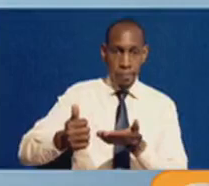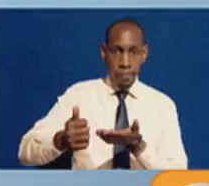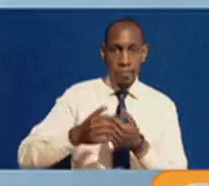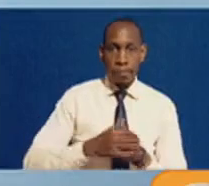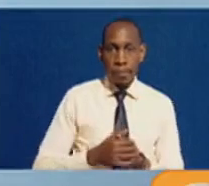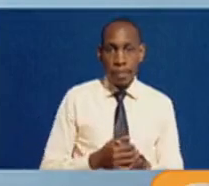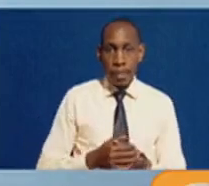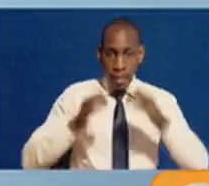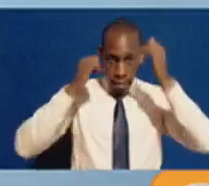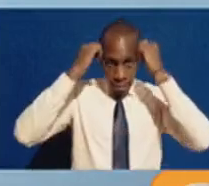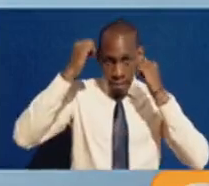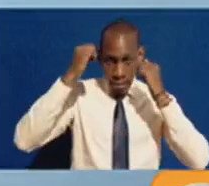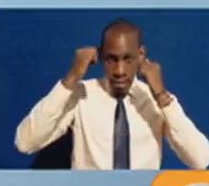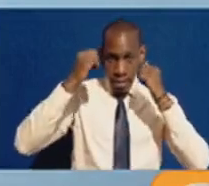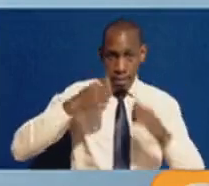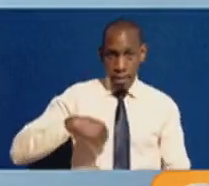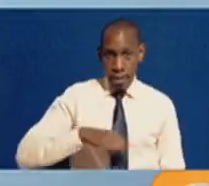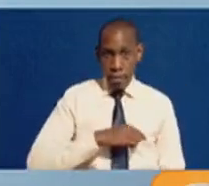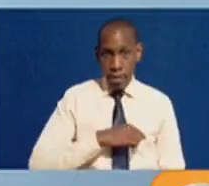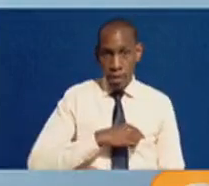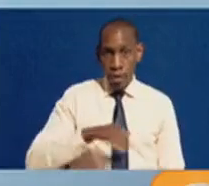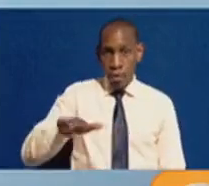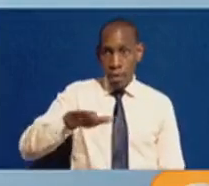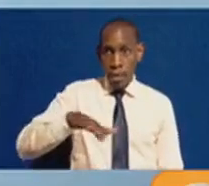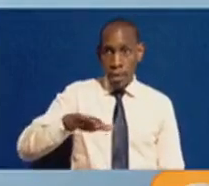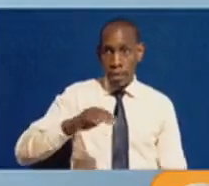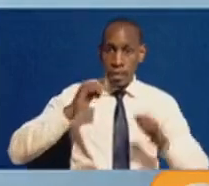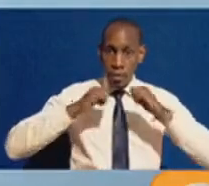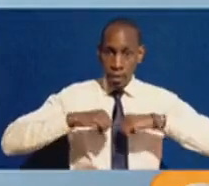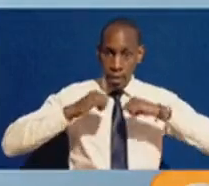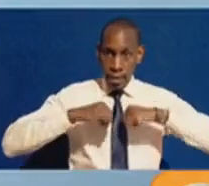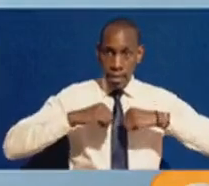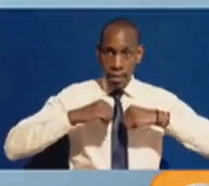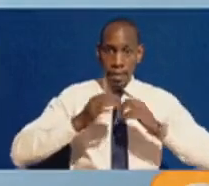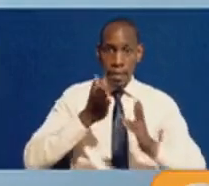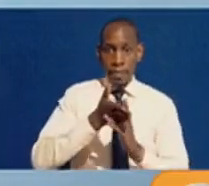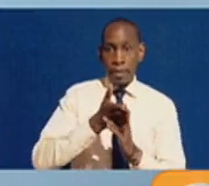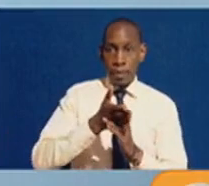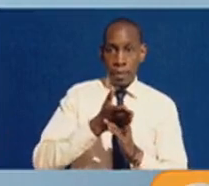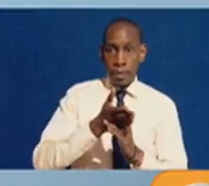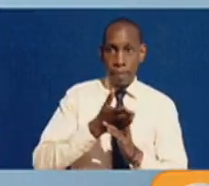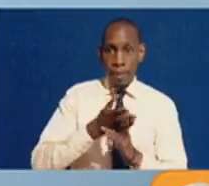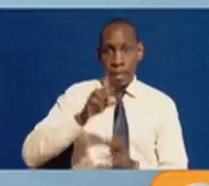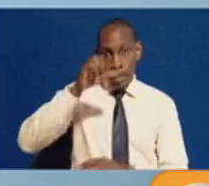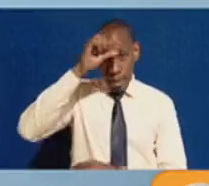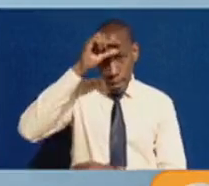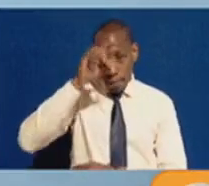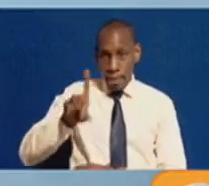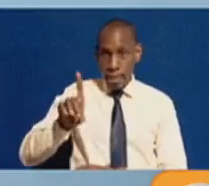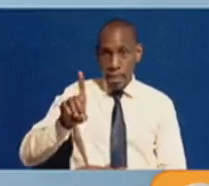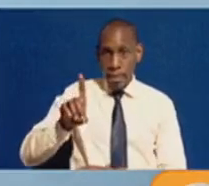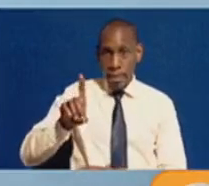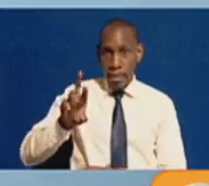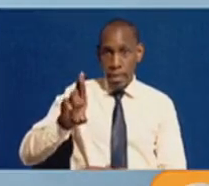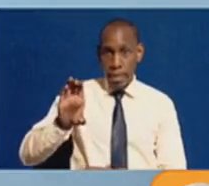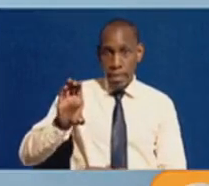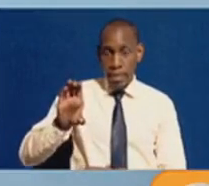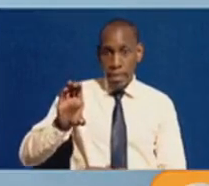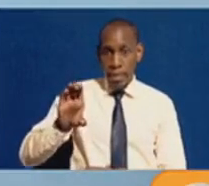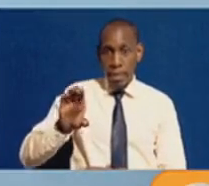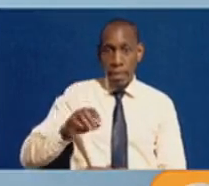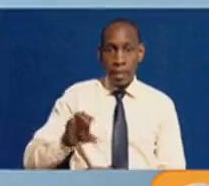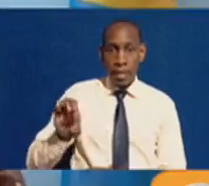our troops in the areas that have been agreed between the government of DRC and the